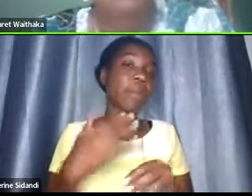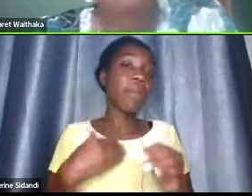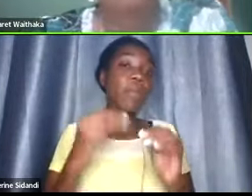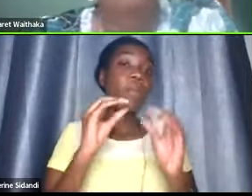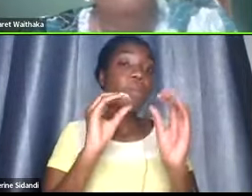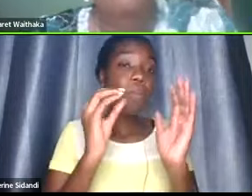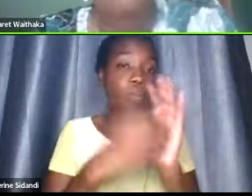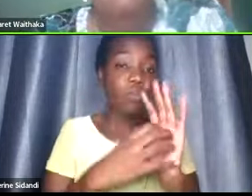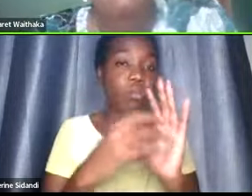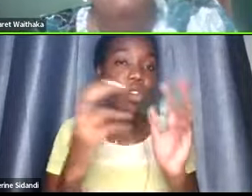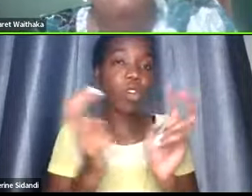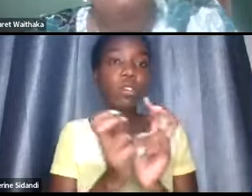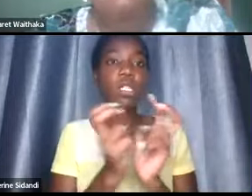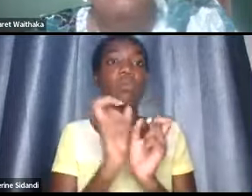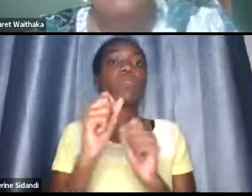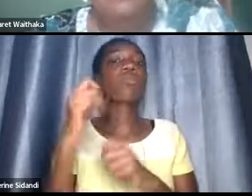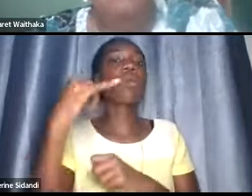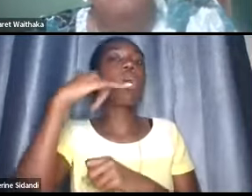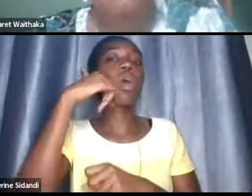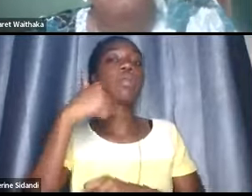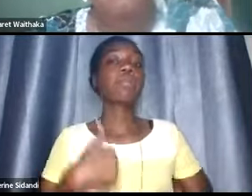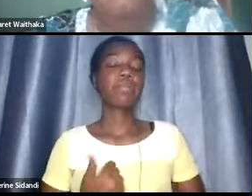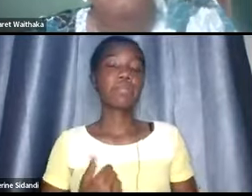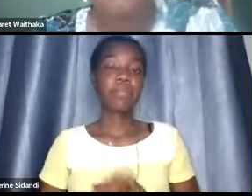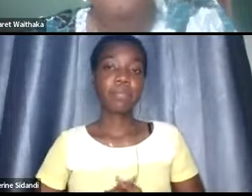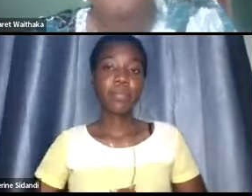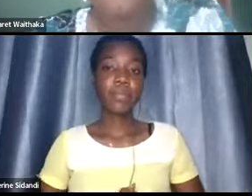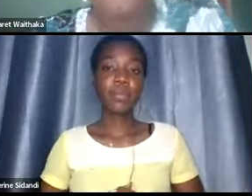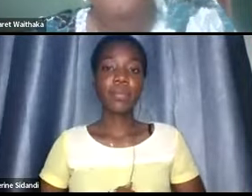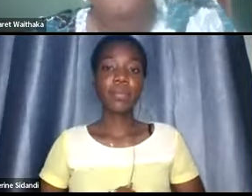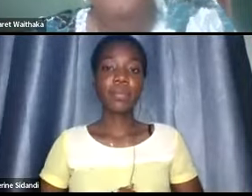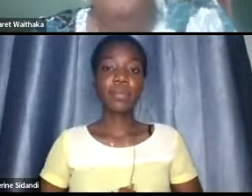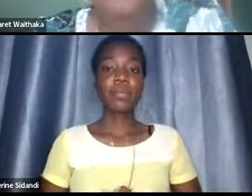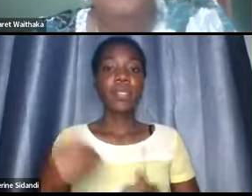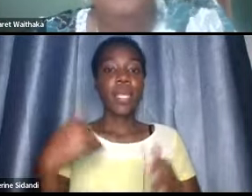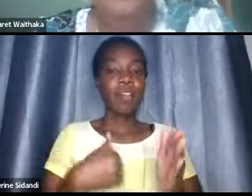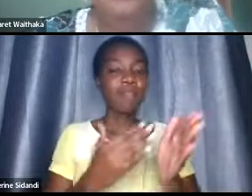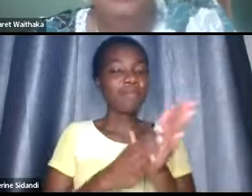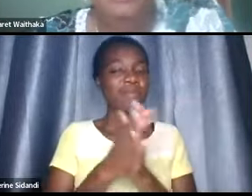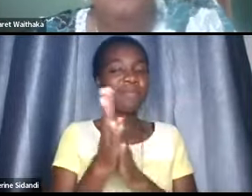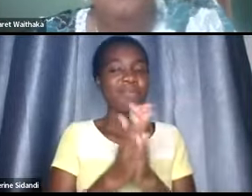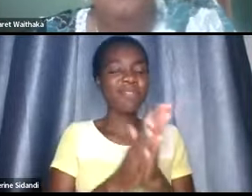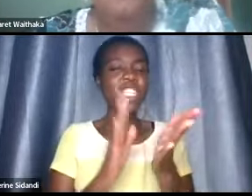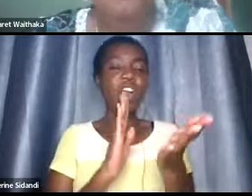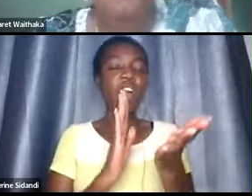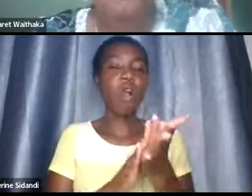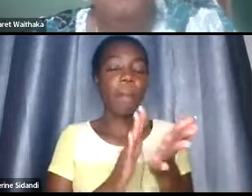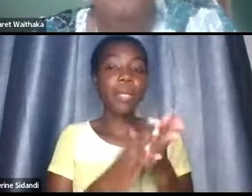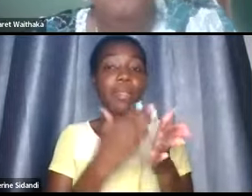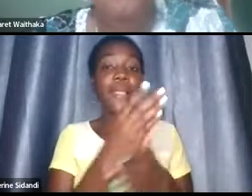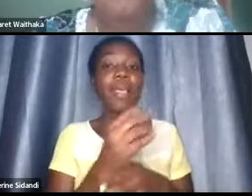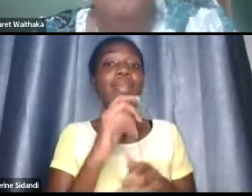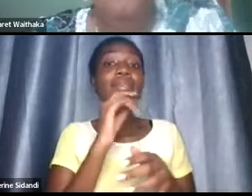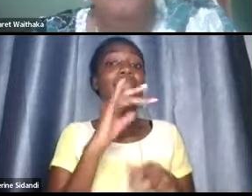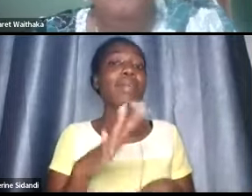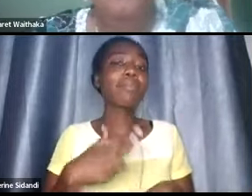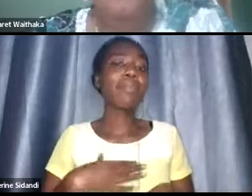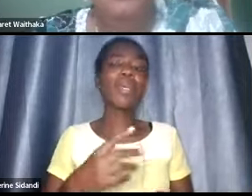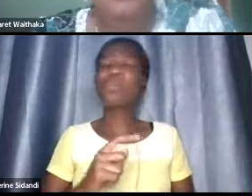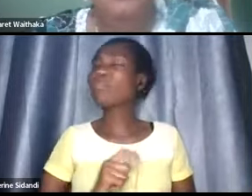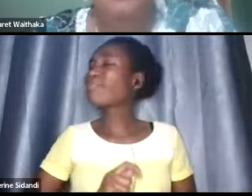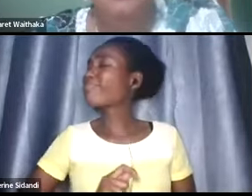me. All right. And then there's a very interesting comment here. My son is so tall and